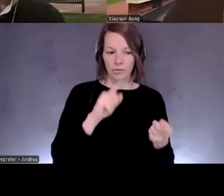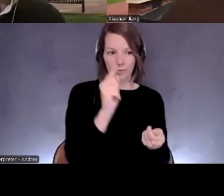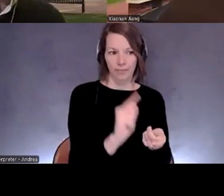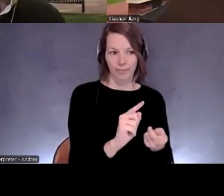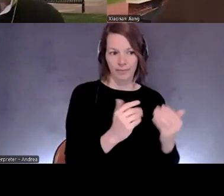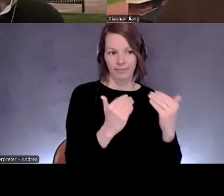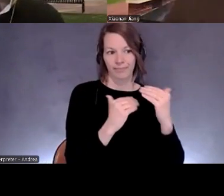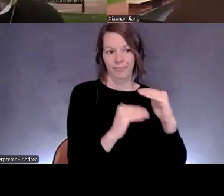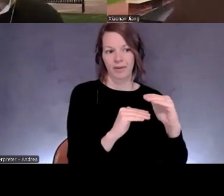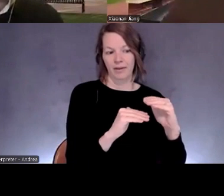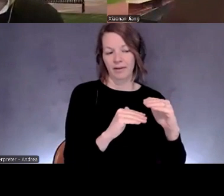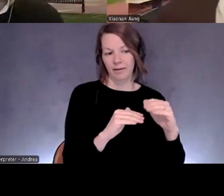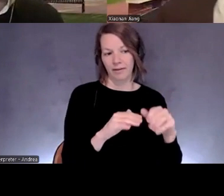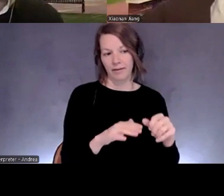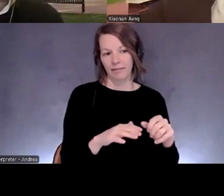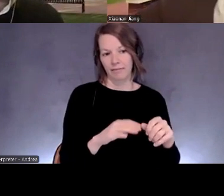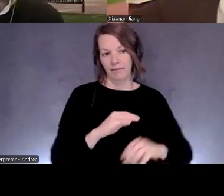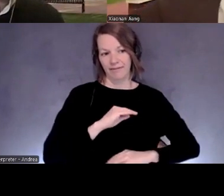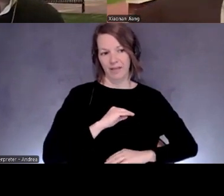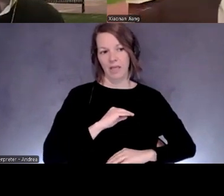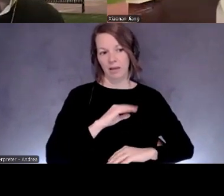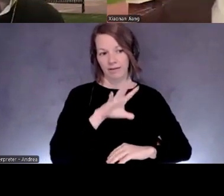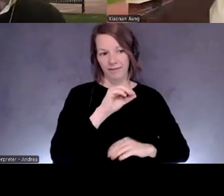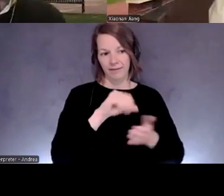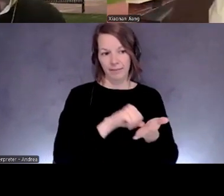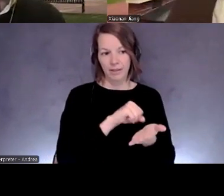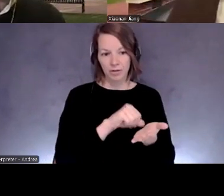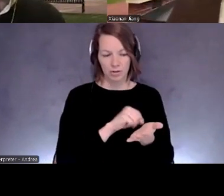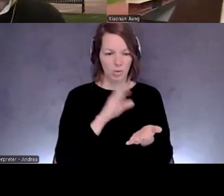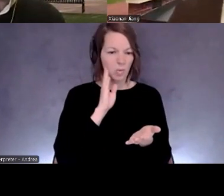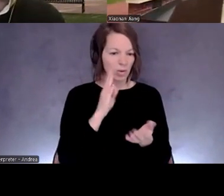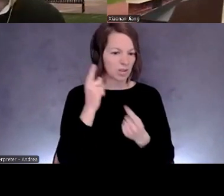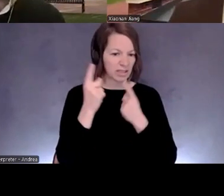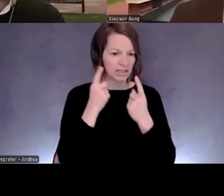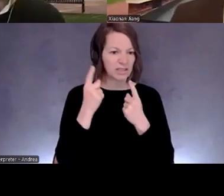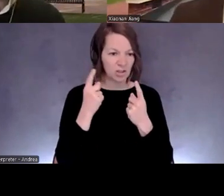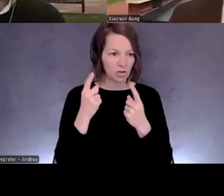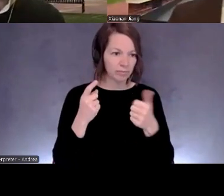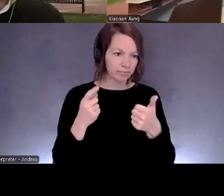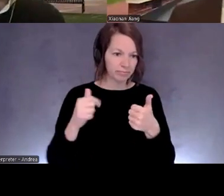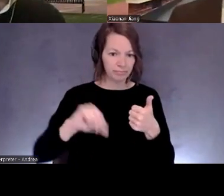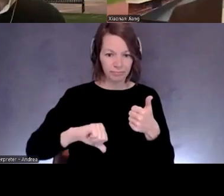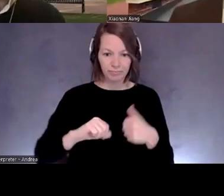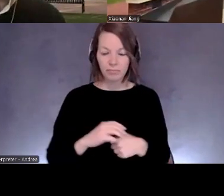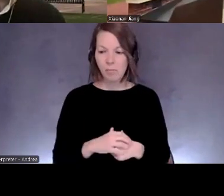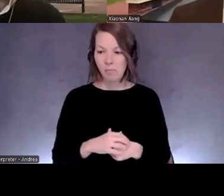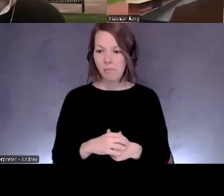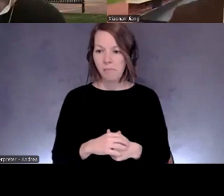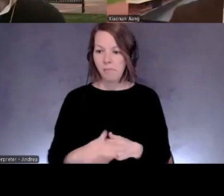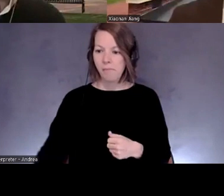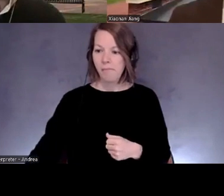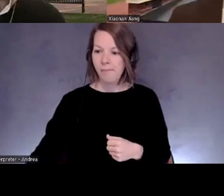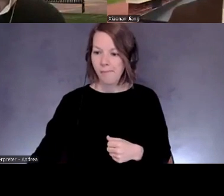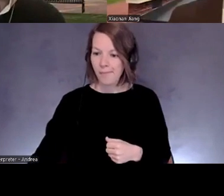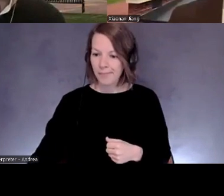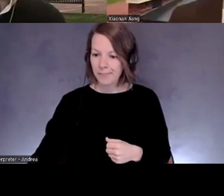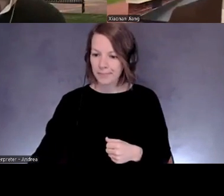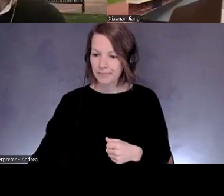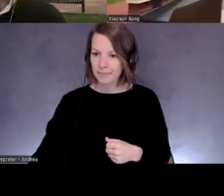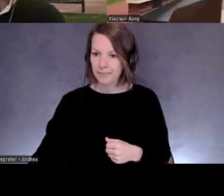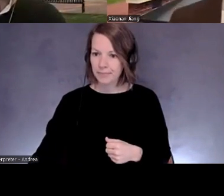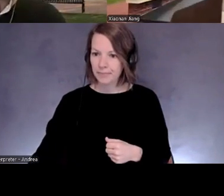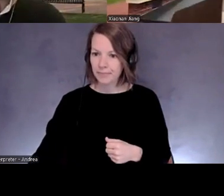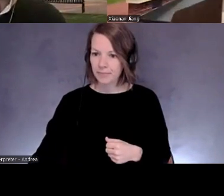fit the aims and scope and the length guidelines of AERJ, and we would consider it. Okay, so there's the specific